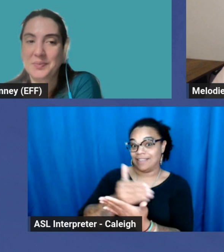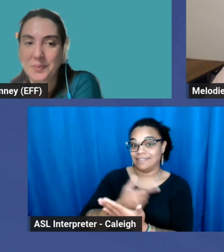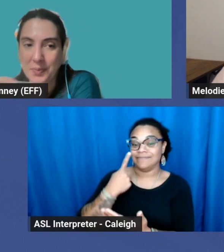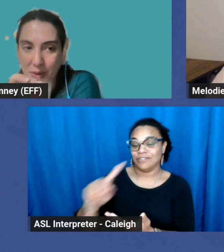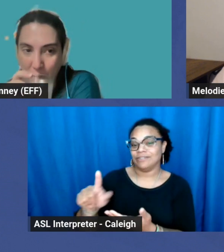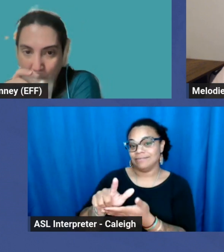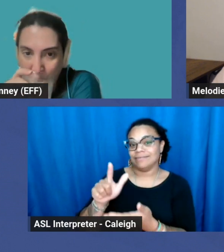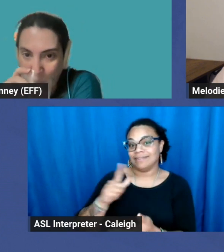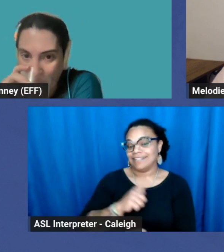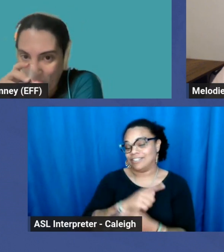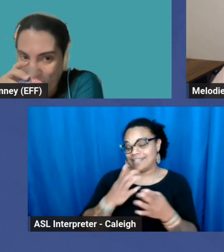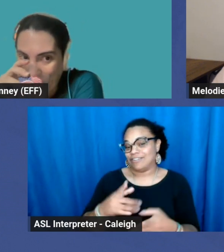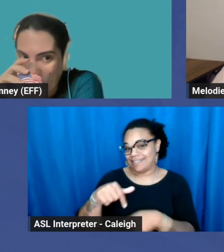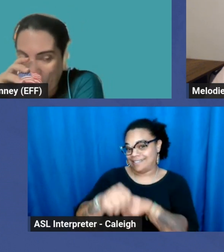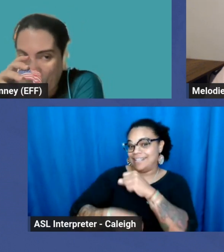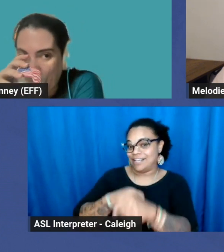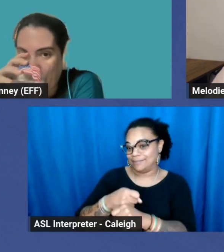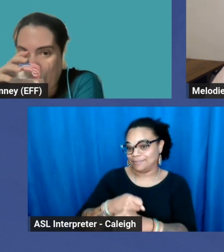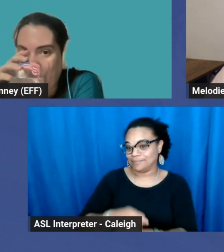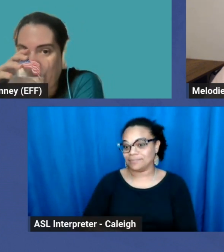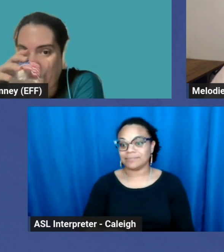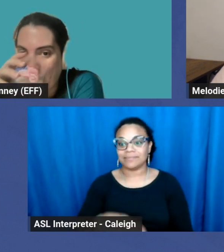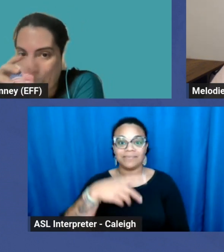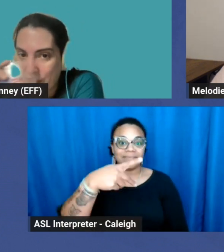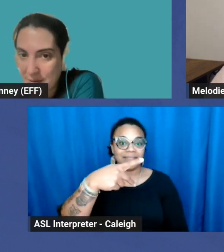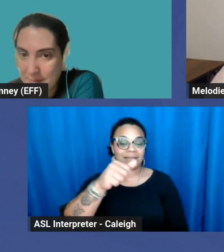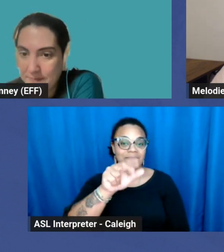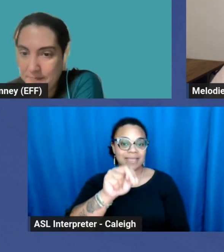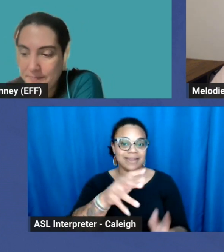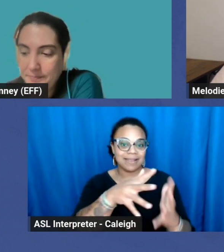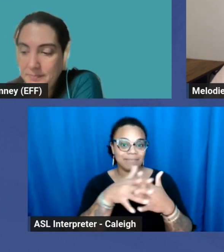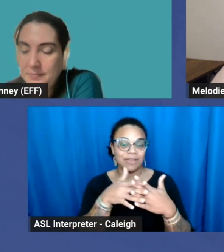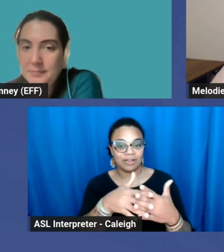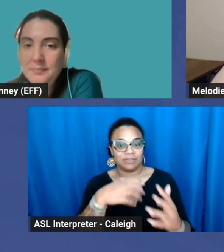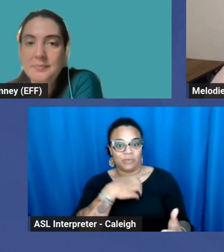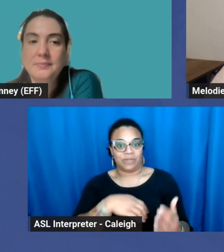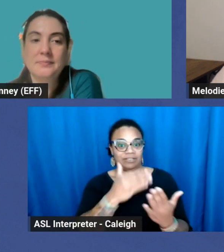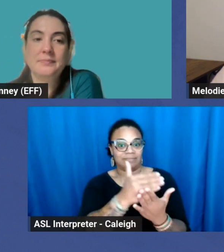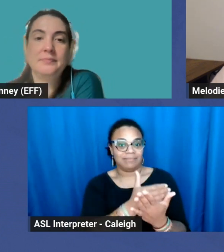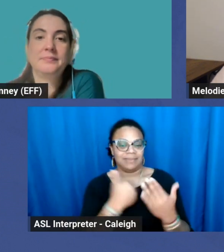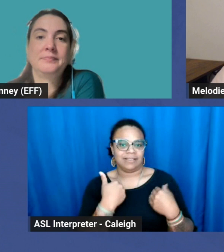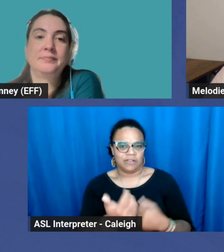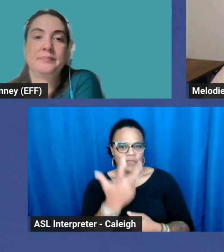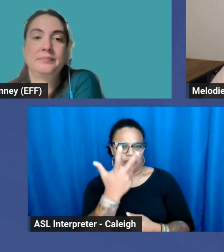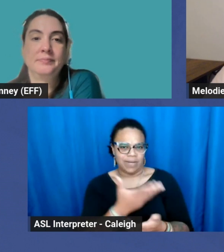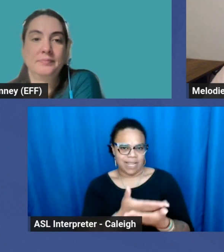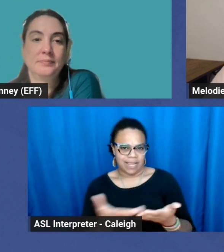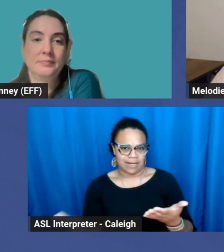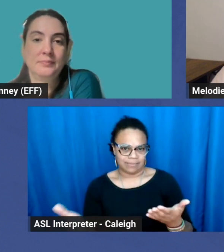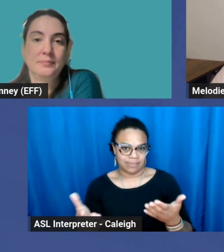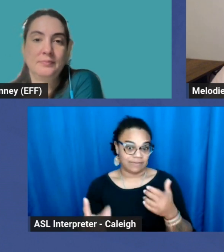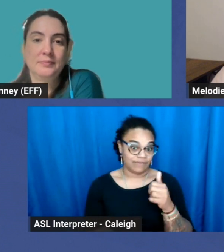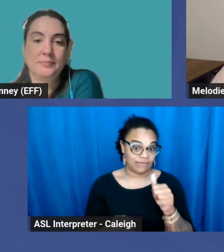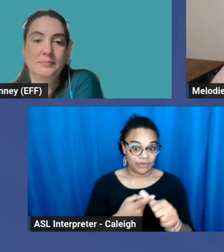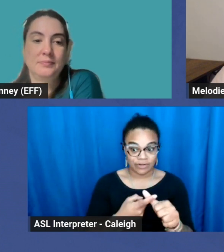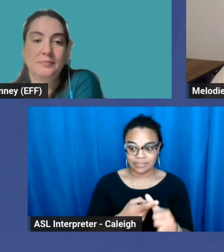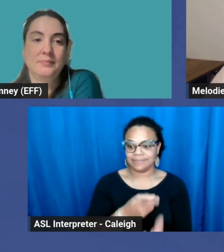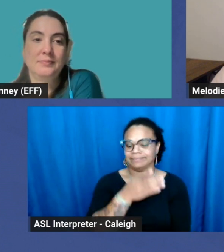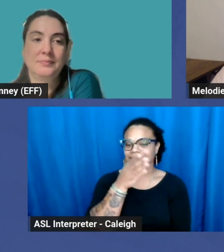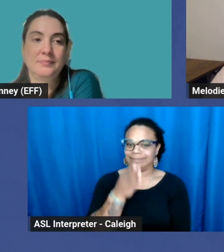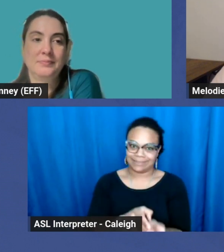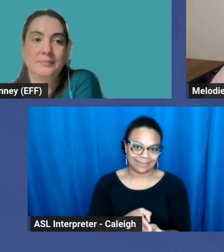year? So PEN America's wish list has 3 items. Number 1, stop enacting